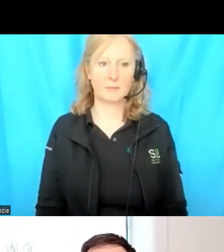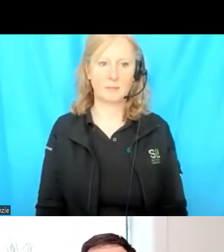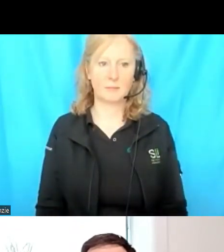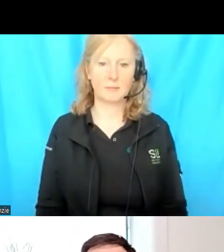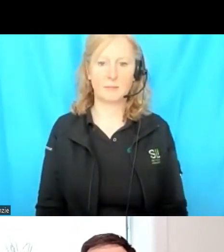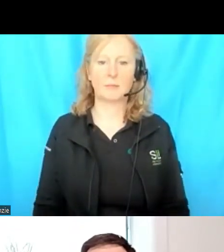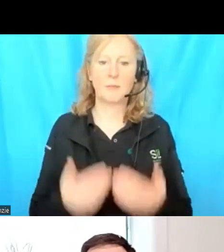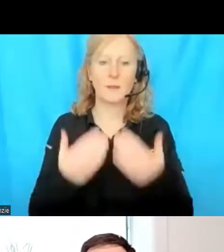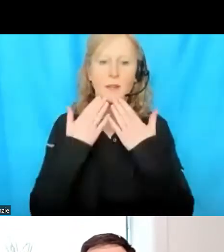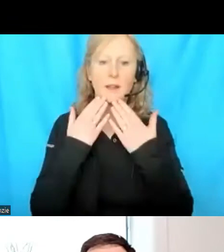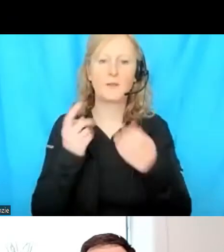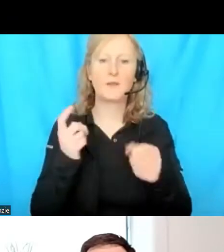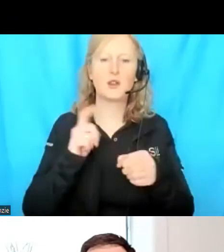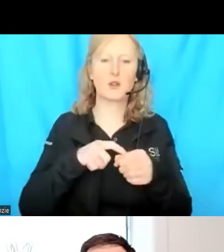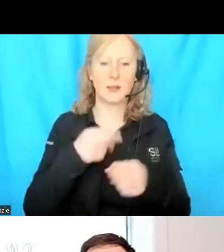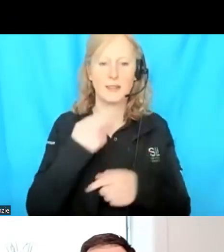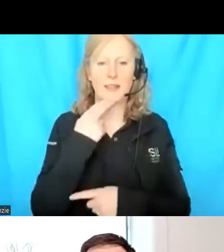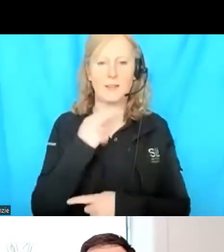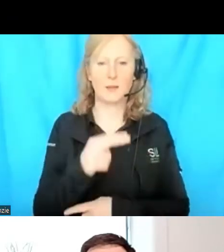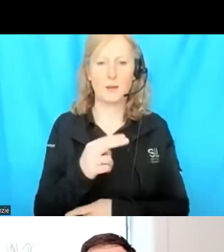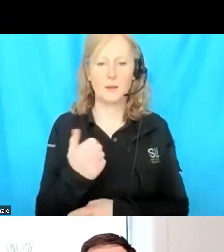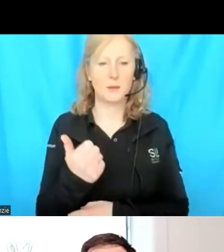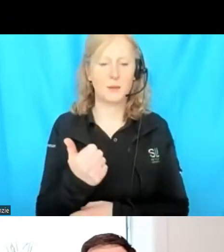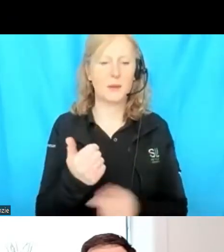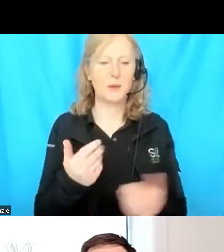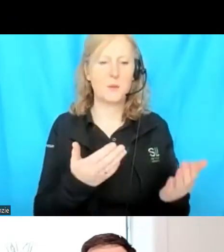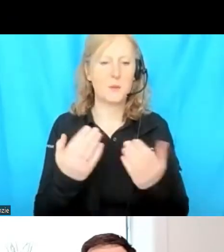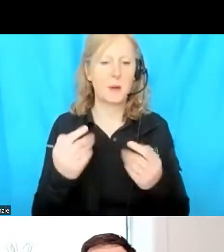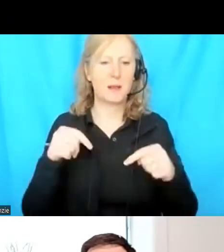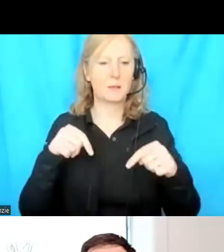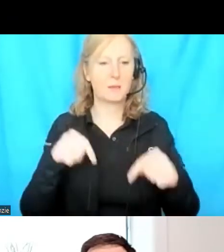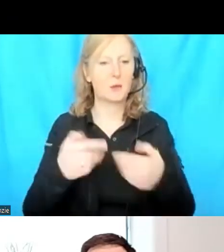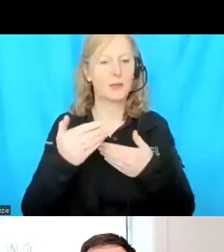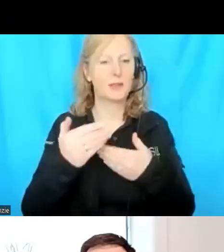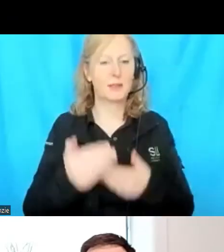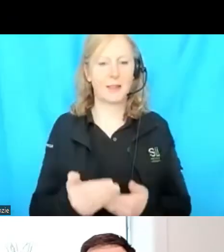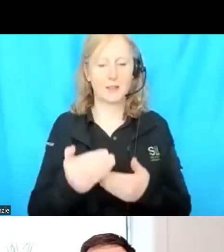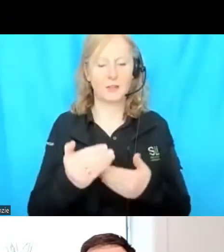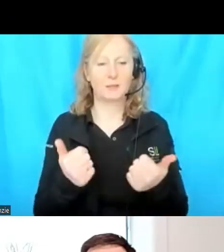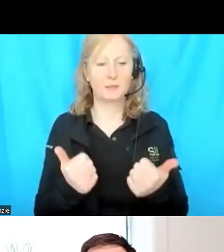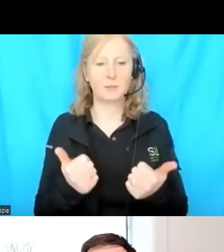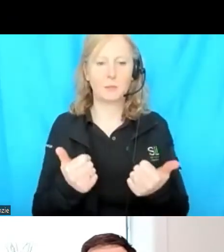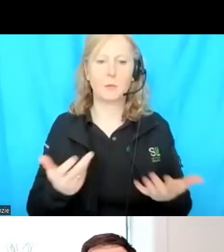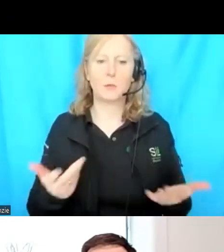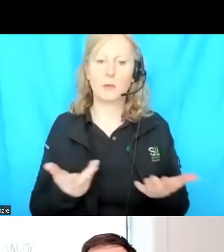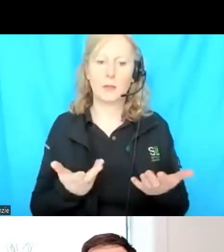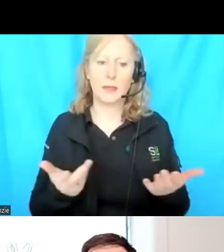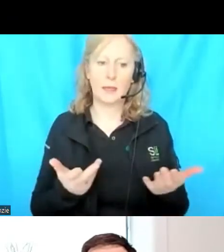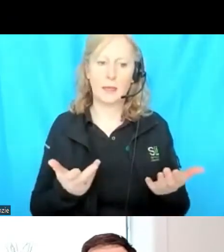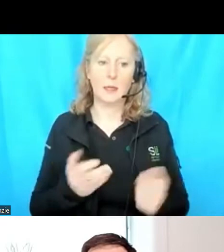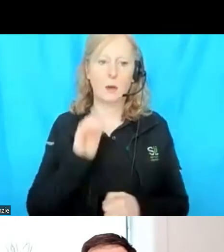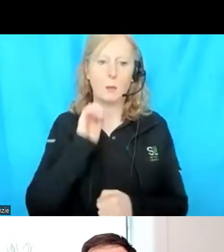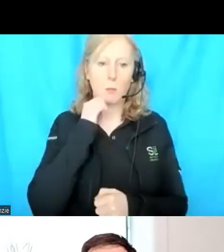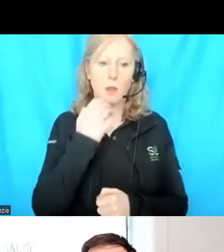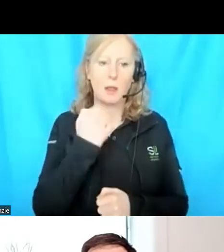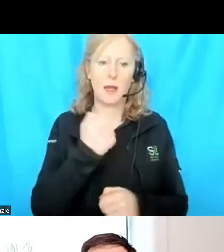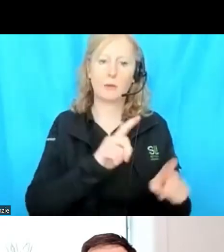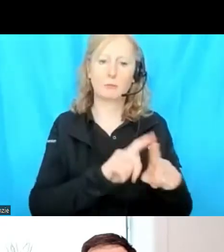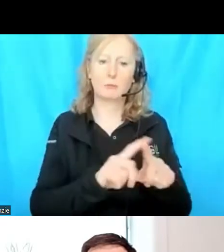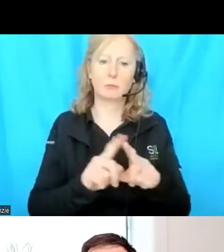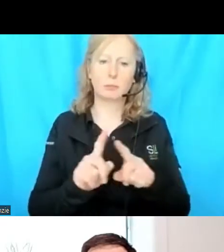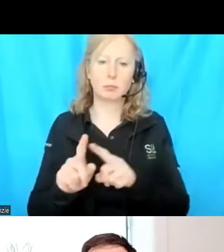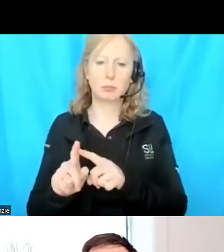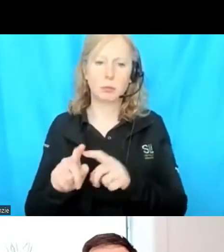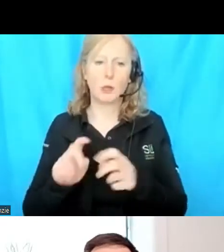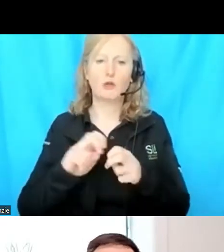Thanks for joining us this afternoon and welcome to our session. Today we'll hear from different transport